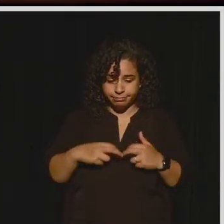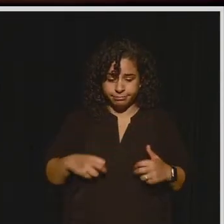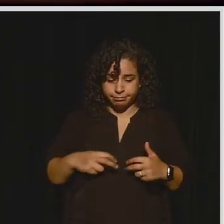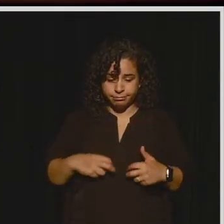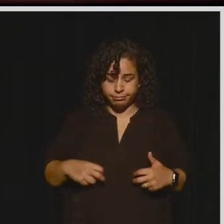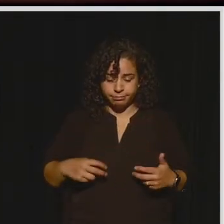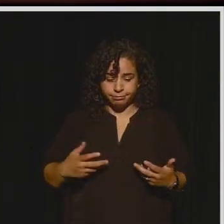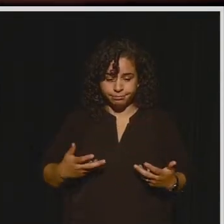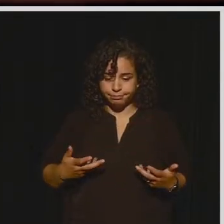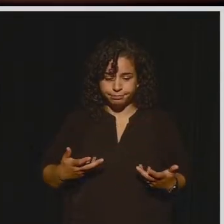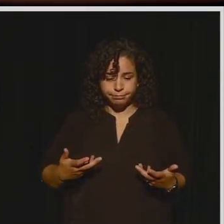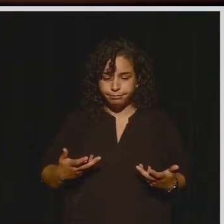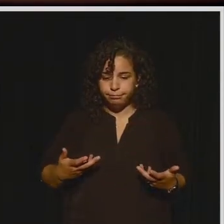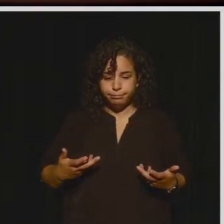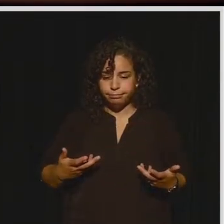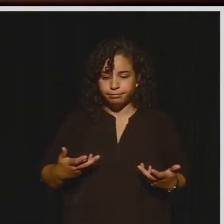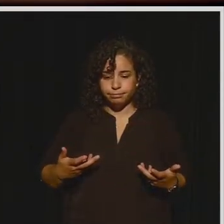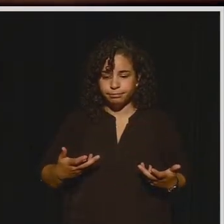want to